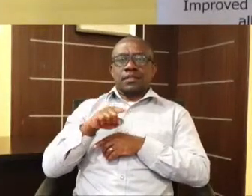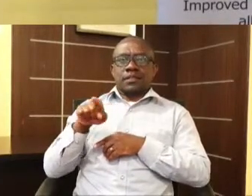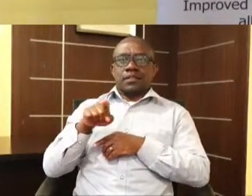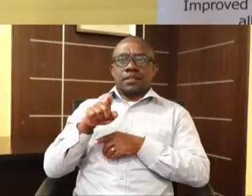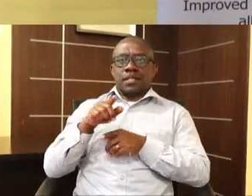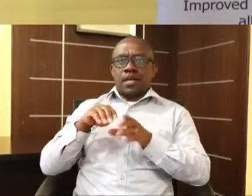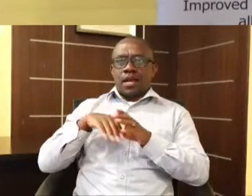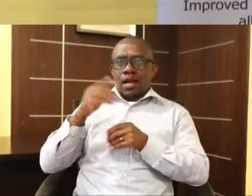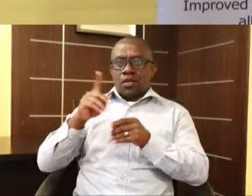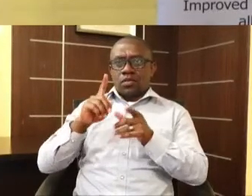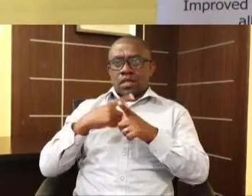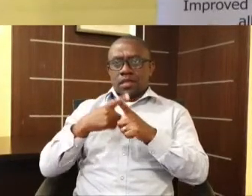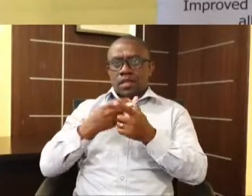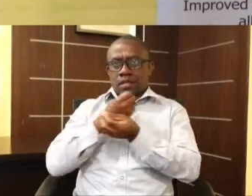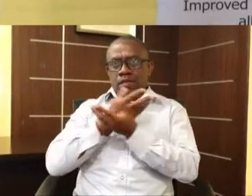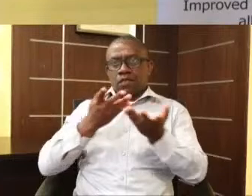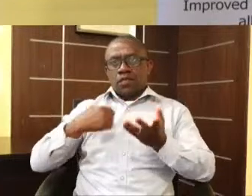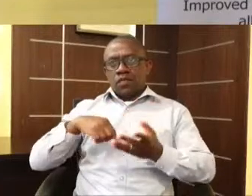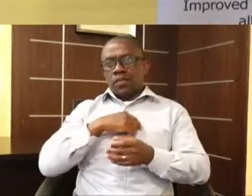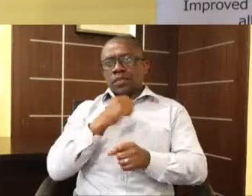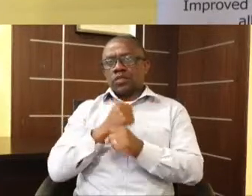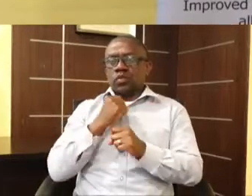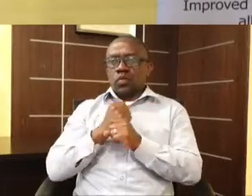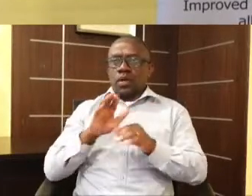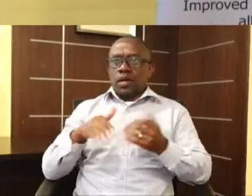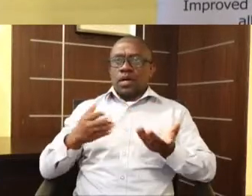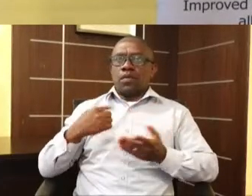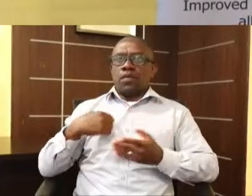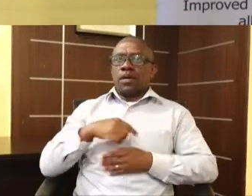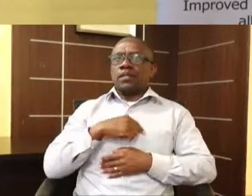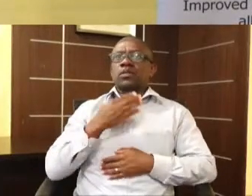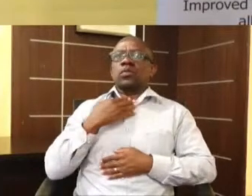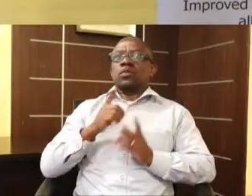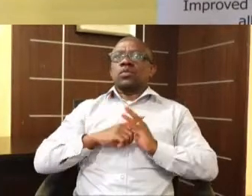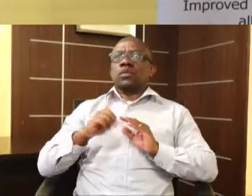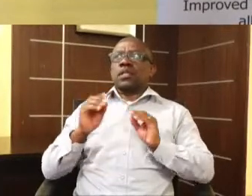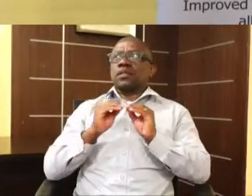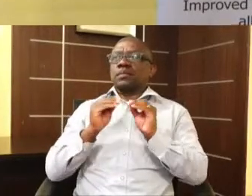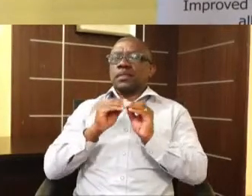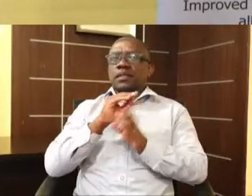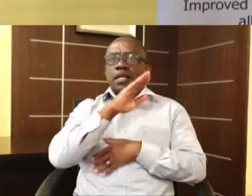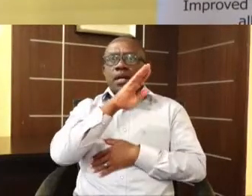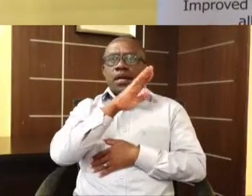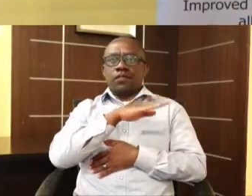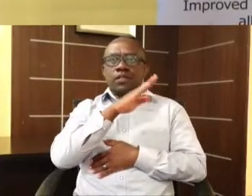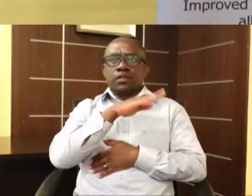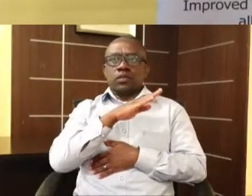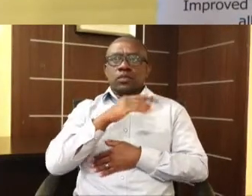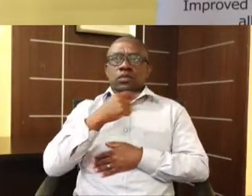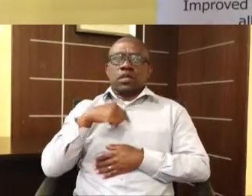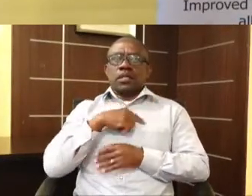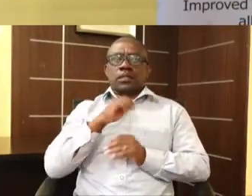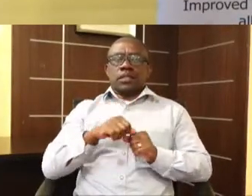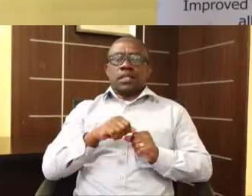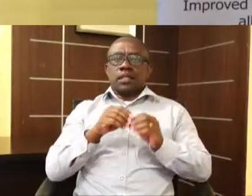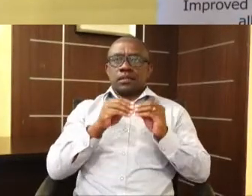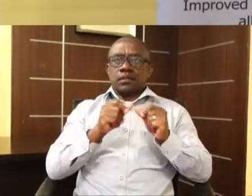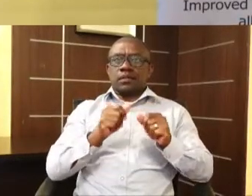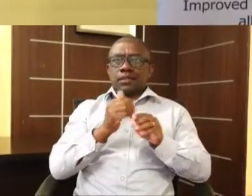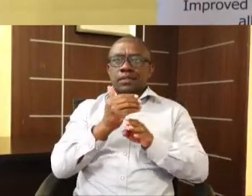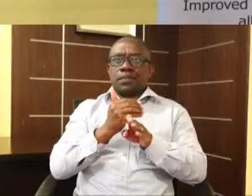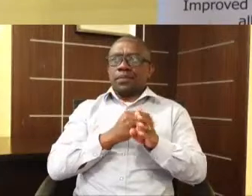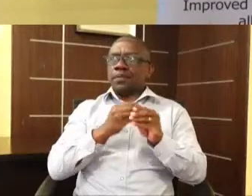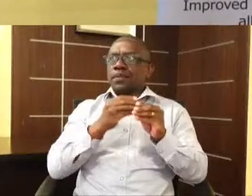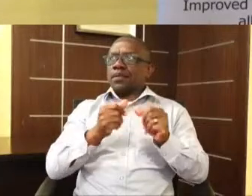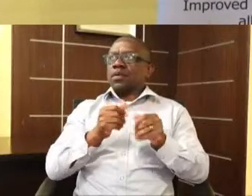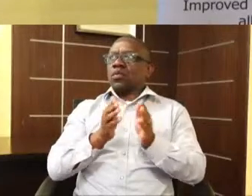this one works also. So we need to start the meeting for the afternoon session. So that at least we just try to catch up